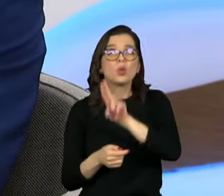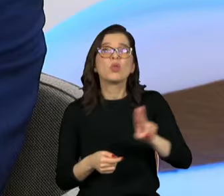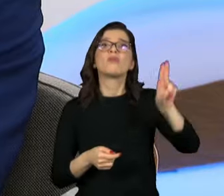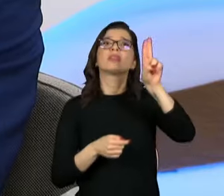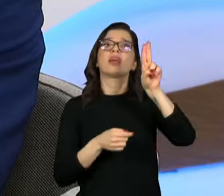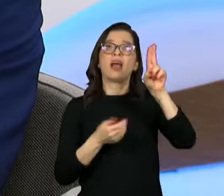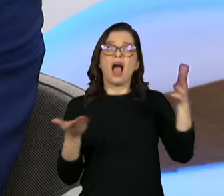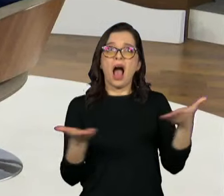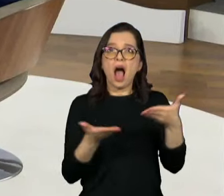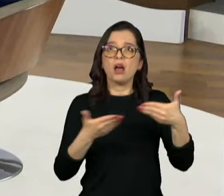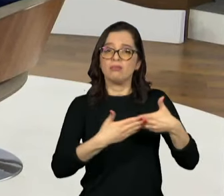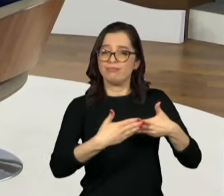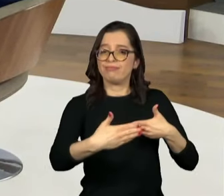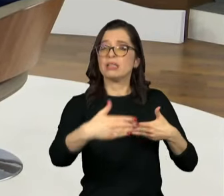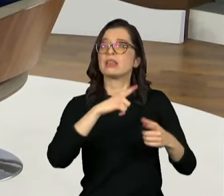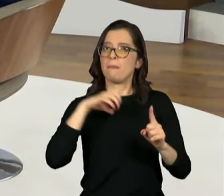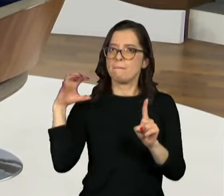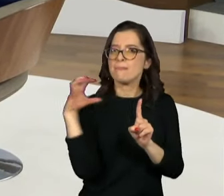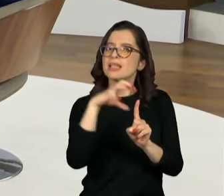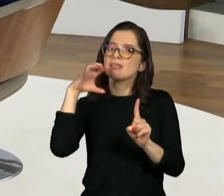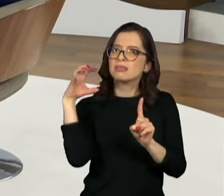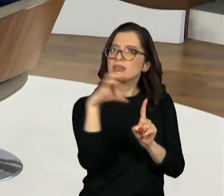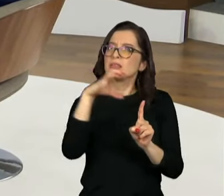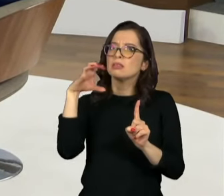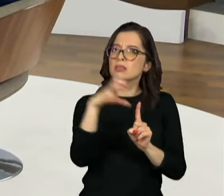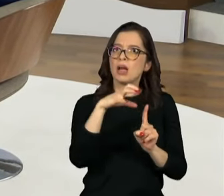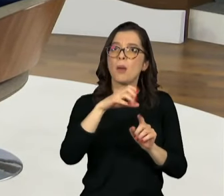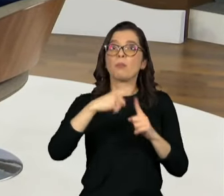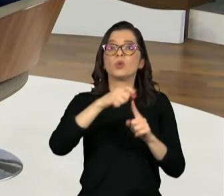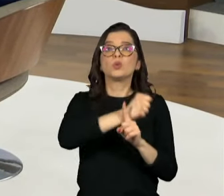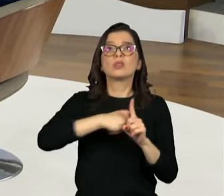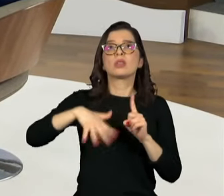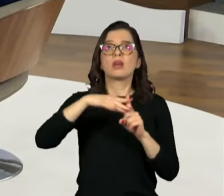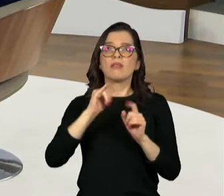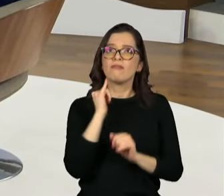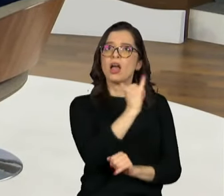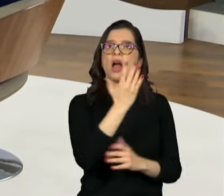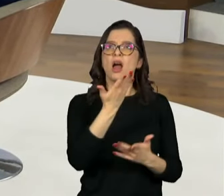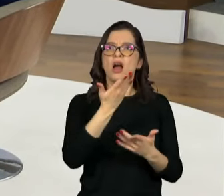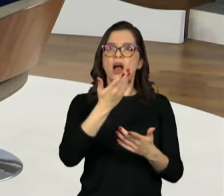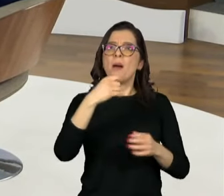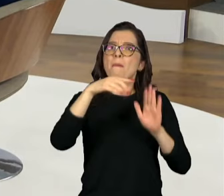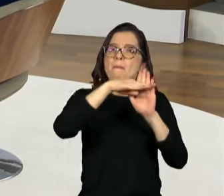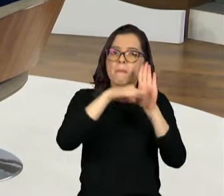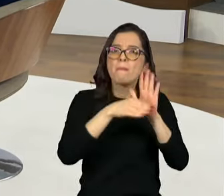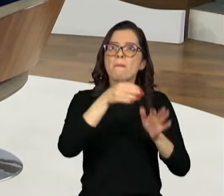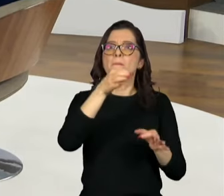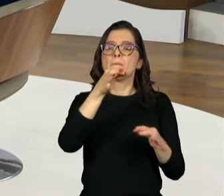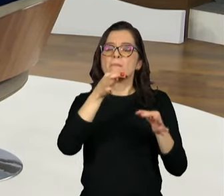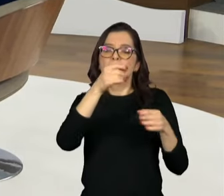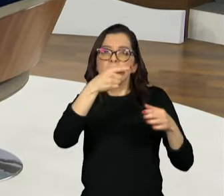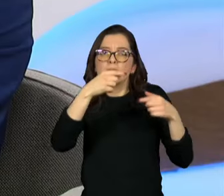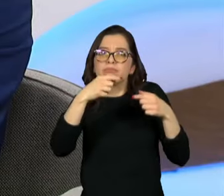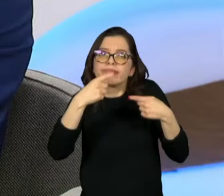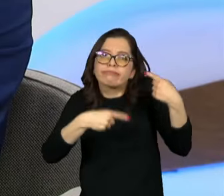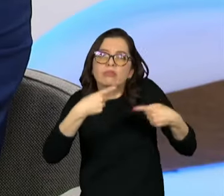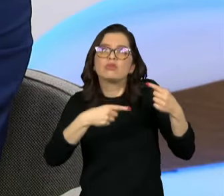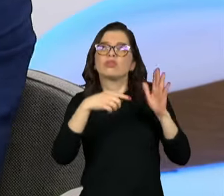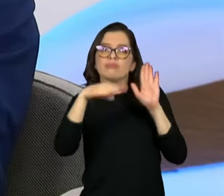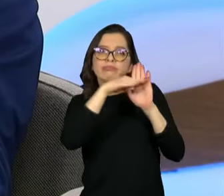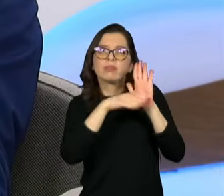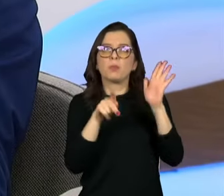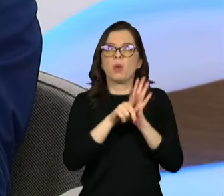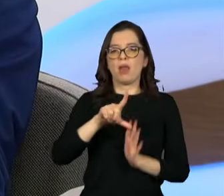now will come under great moral pressure to question policy of legacy